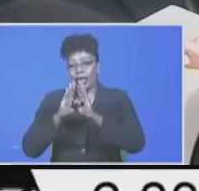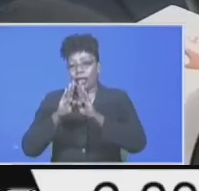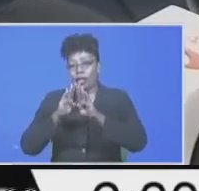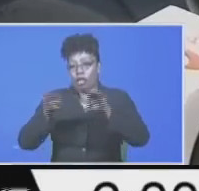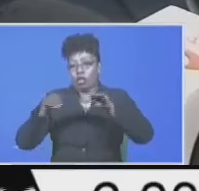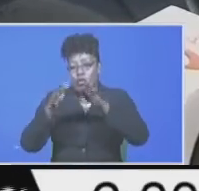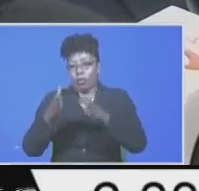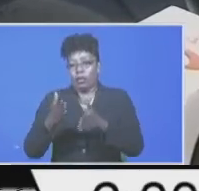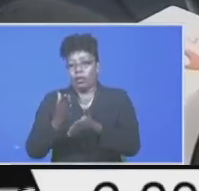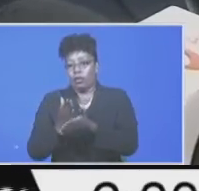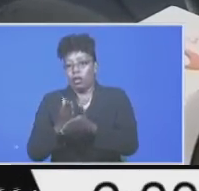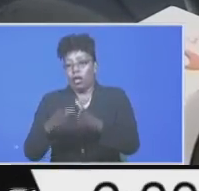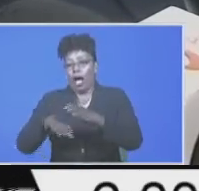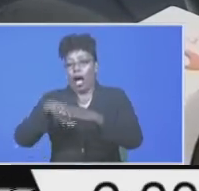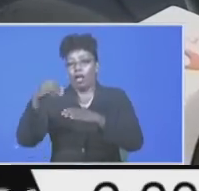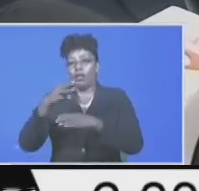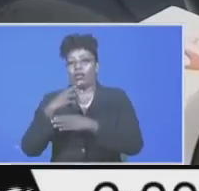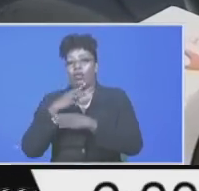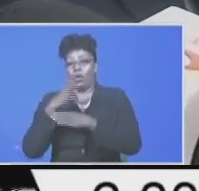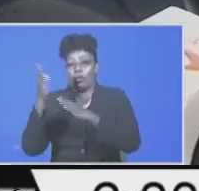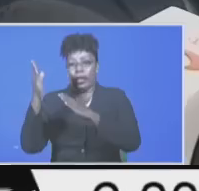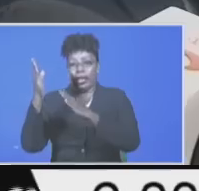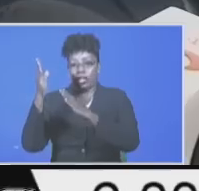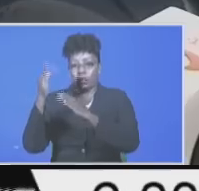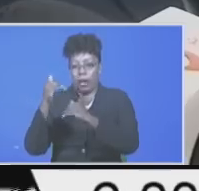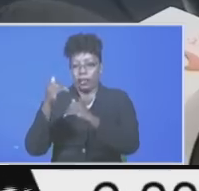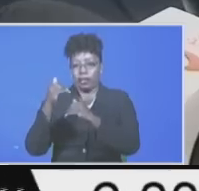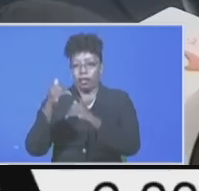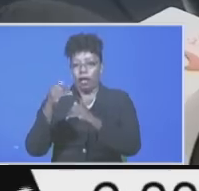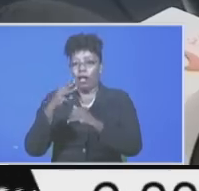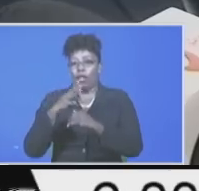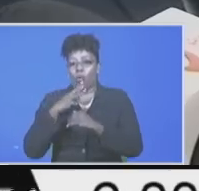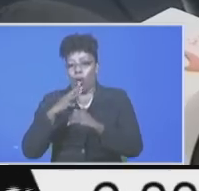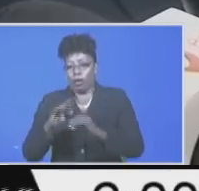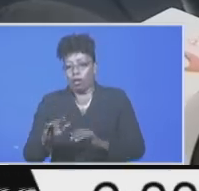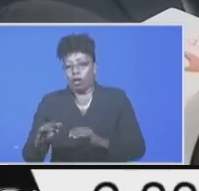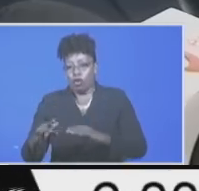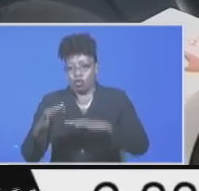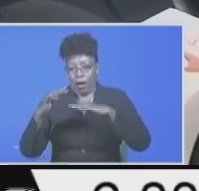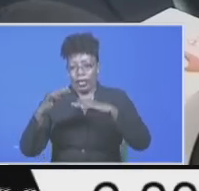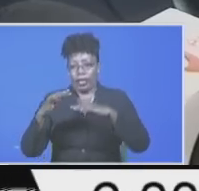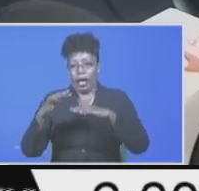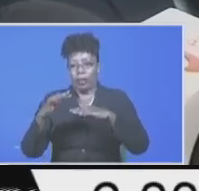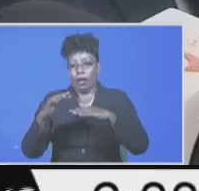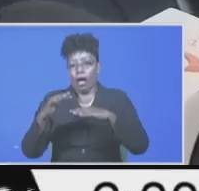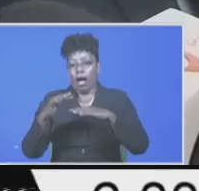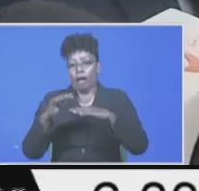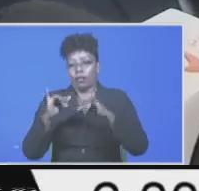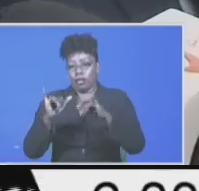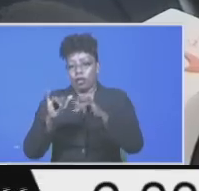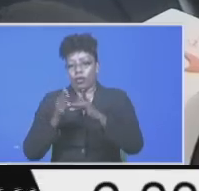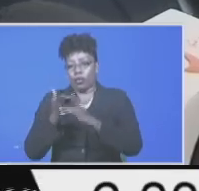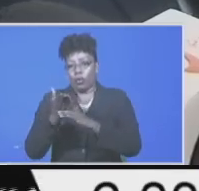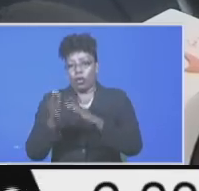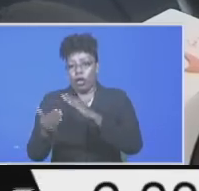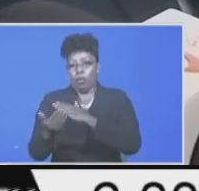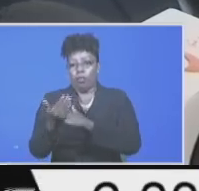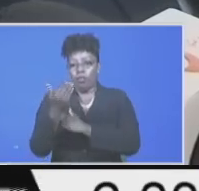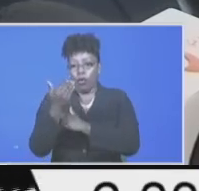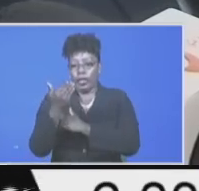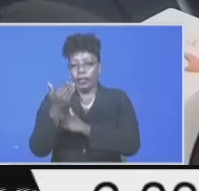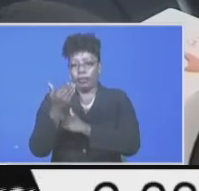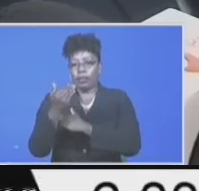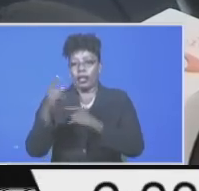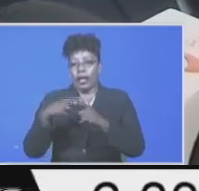waters during this period. We expect the swells to remain with us right through Friday, at which time we expect them to start